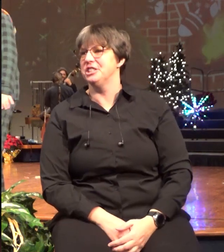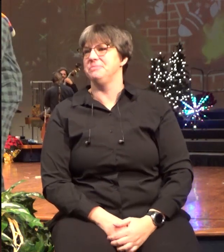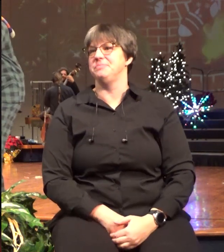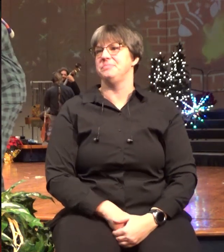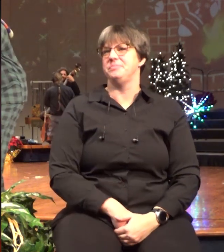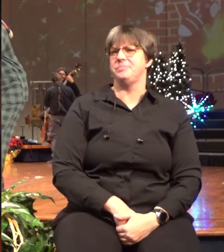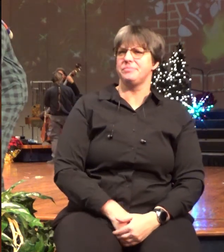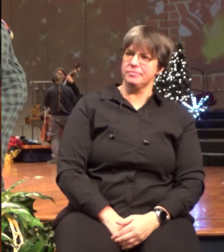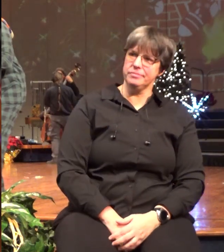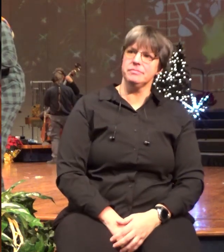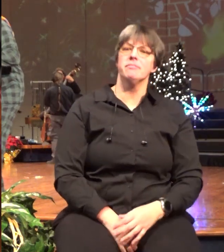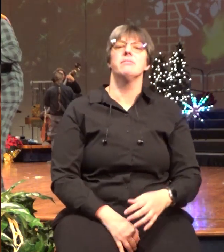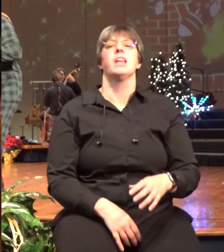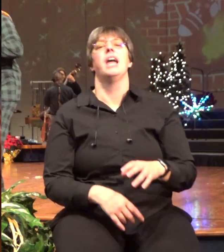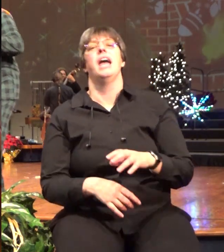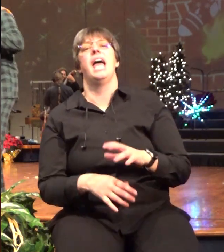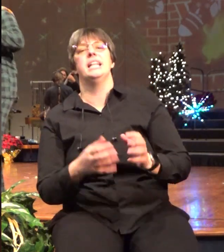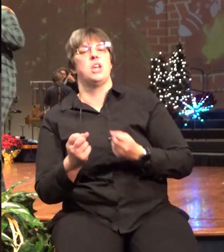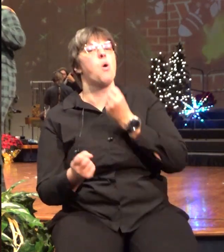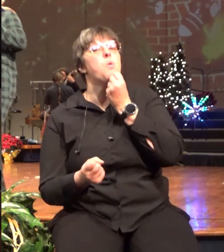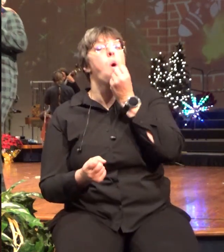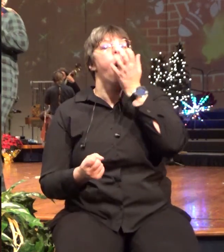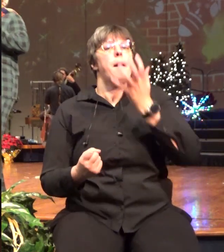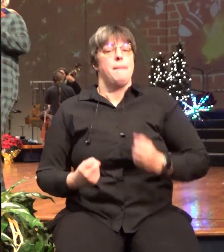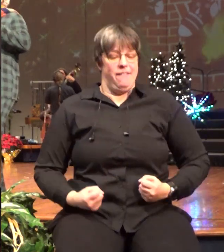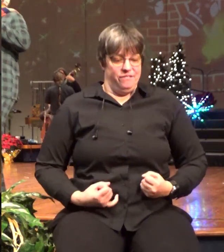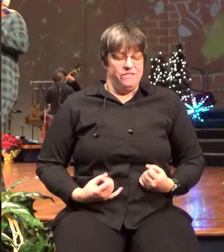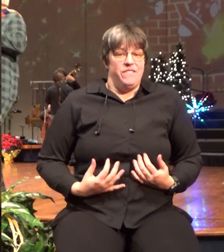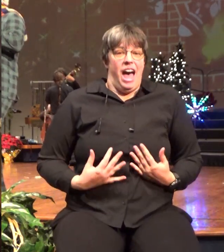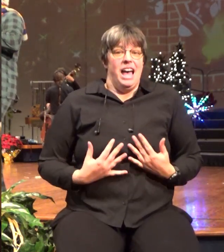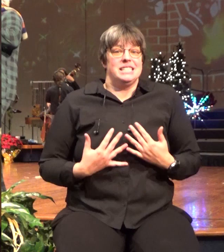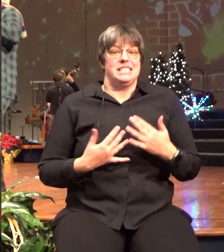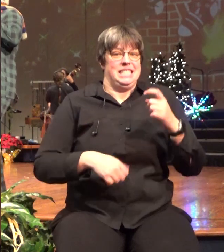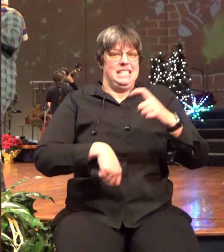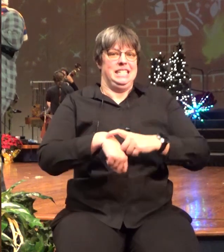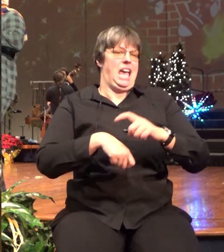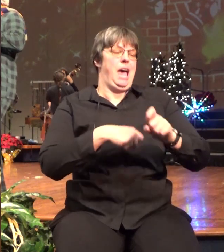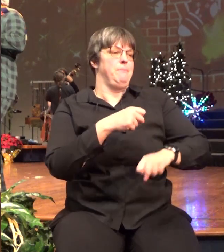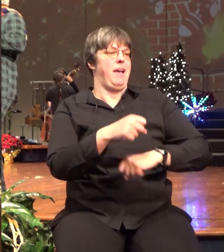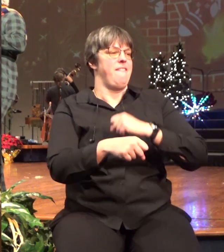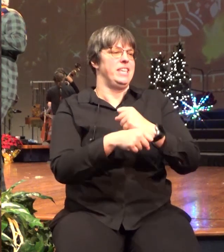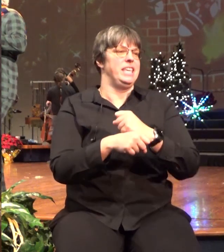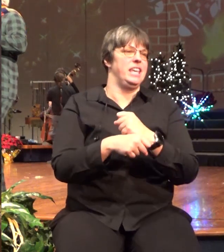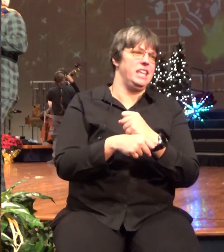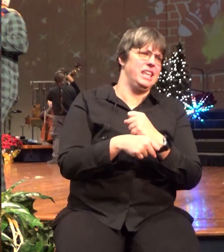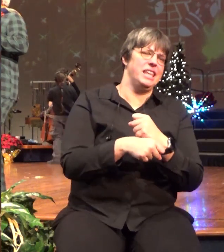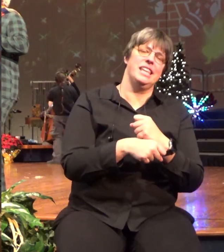year. It's a warm and fuzzy time of year.